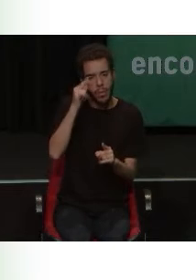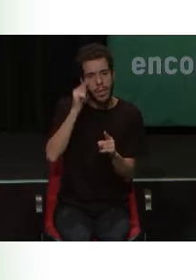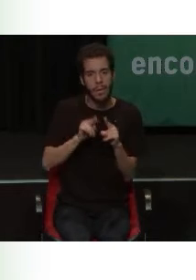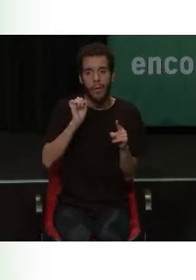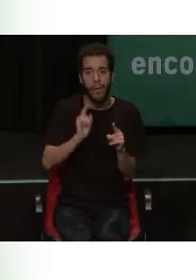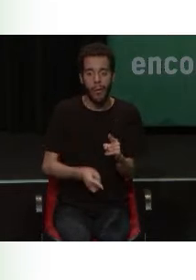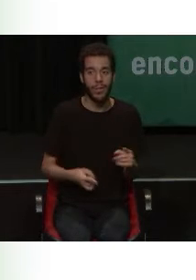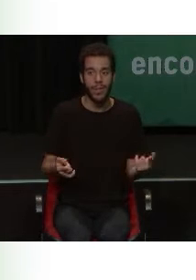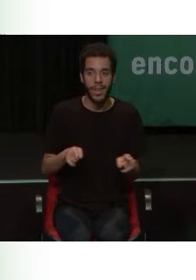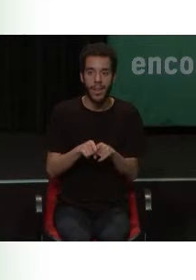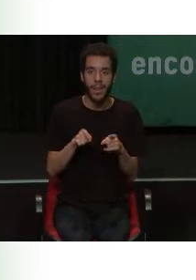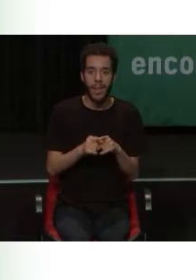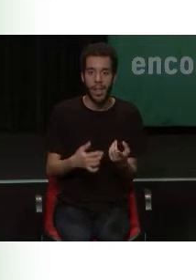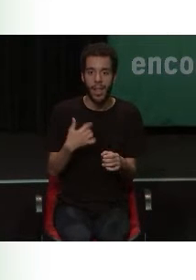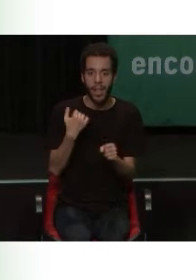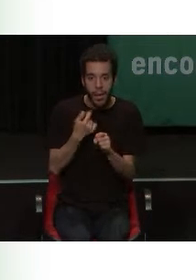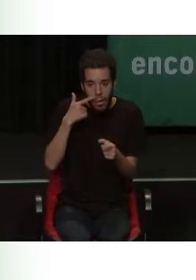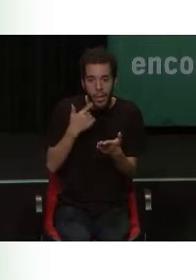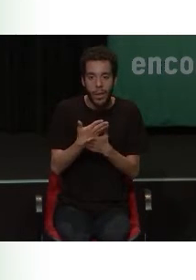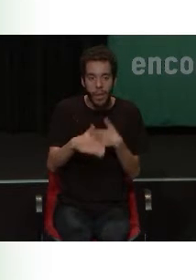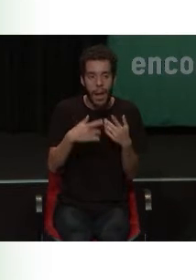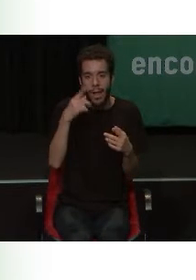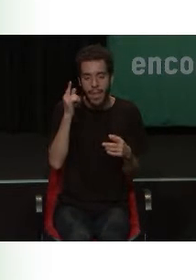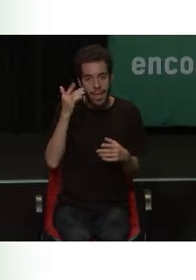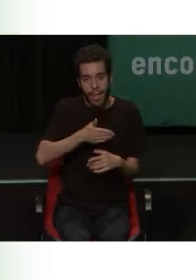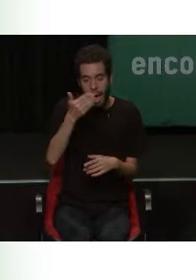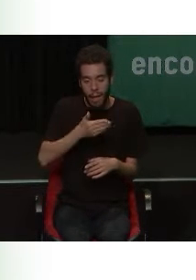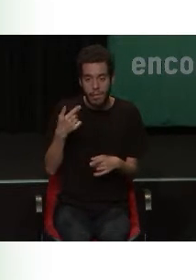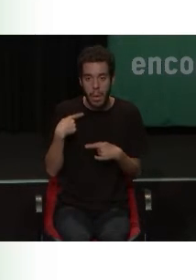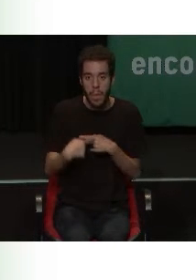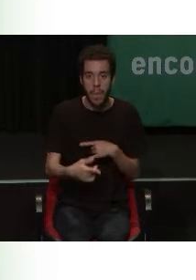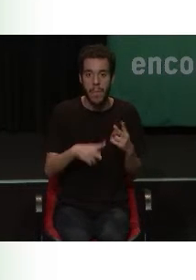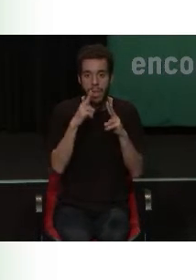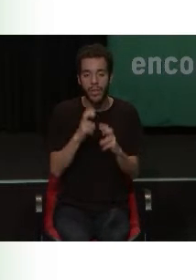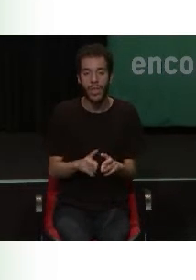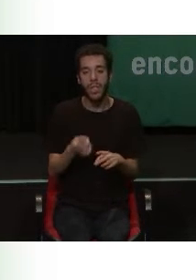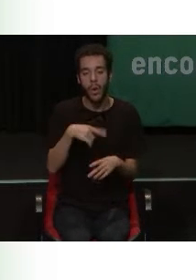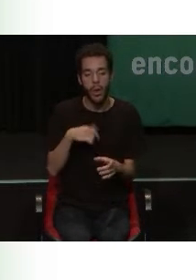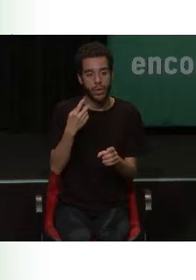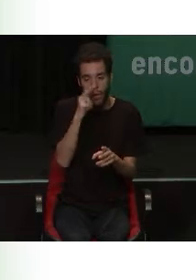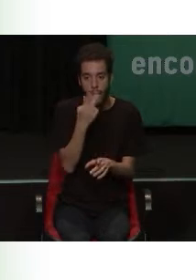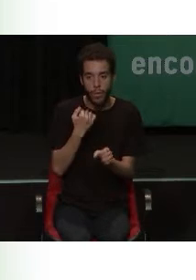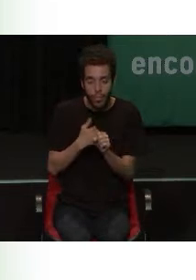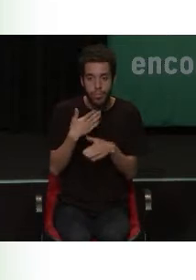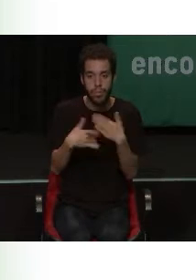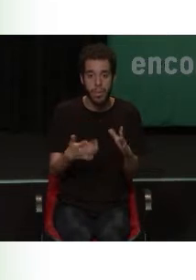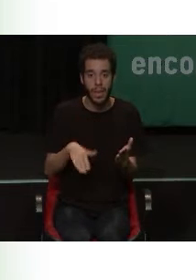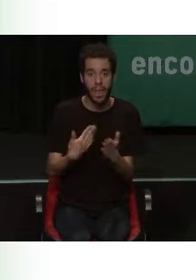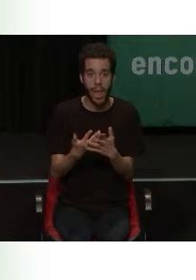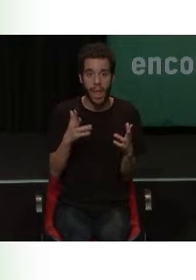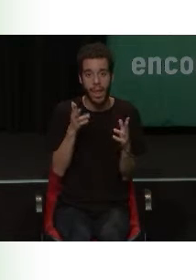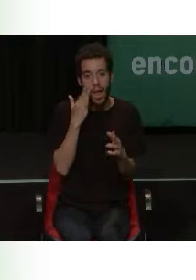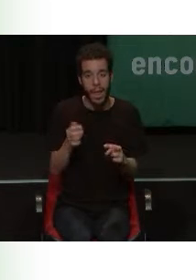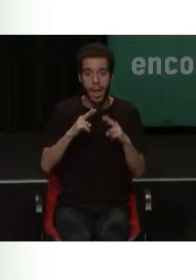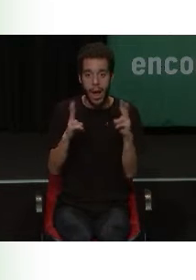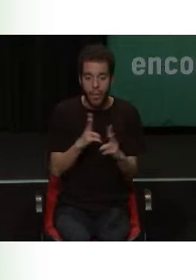to take the genomics to prevent carbapenem colicin resistance